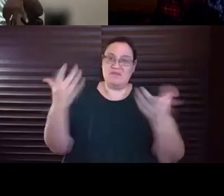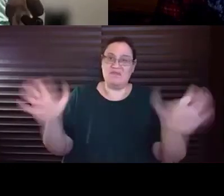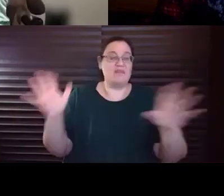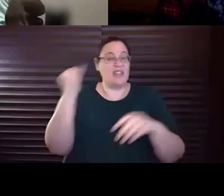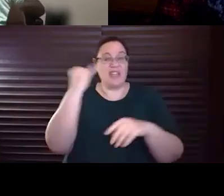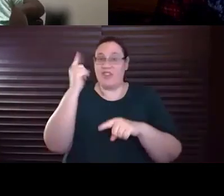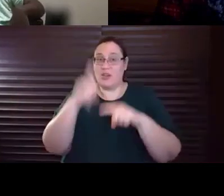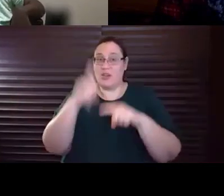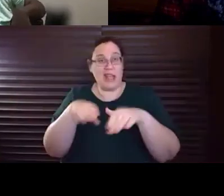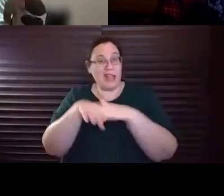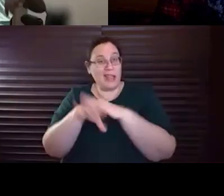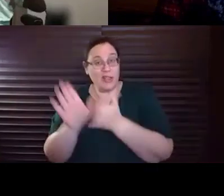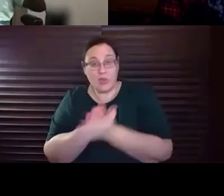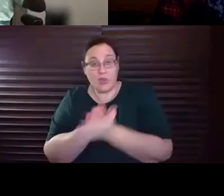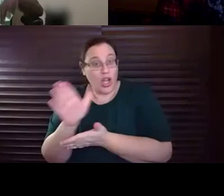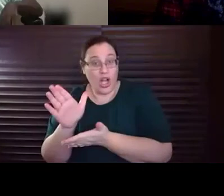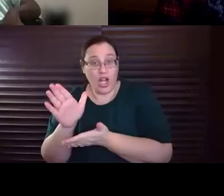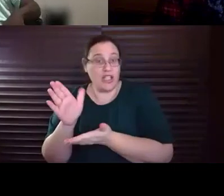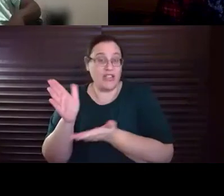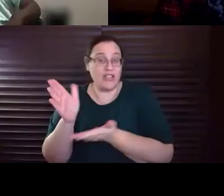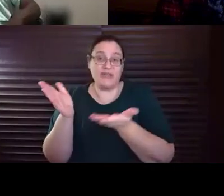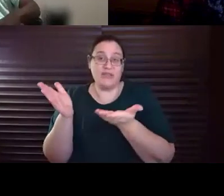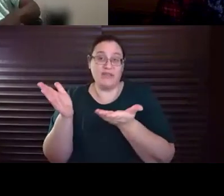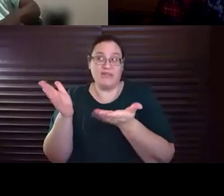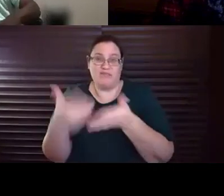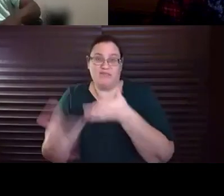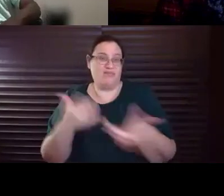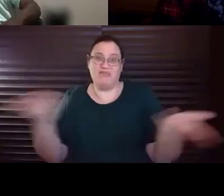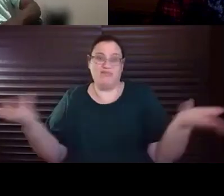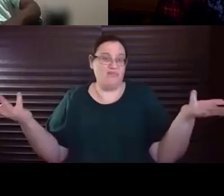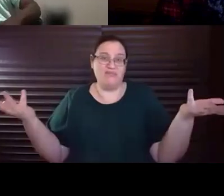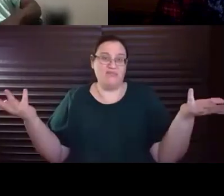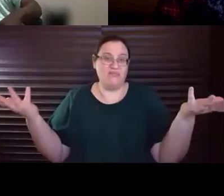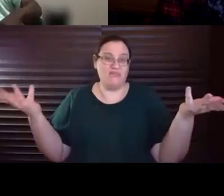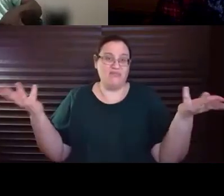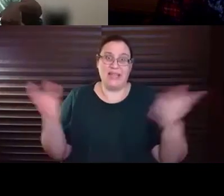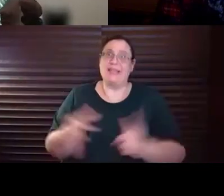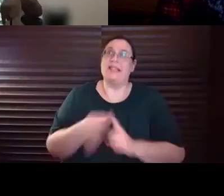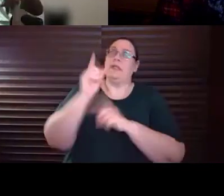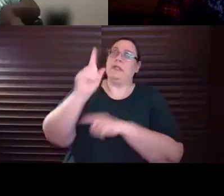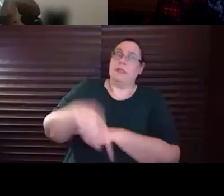into college, that doesn't matter, especially these days.